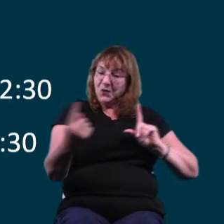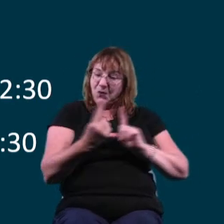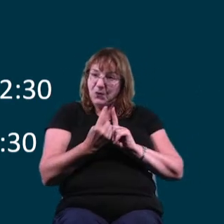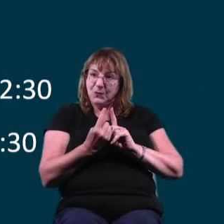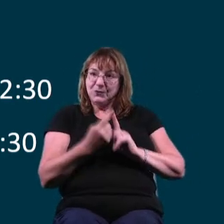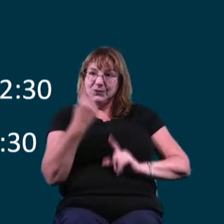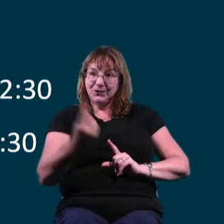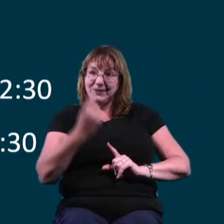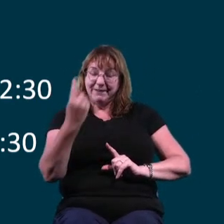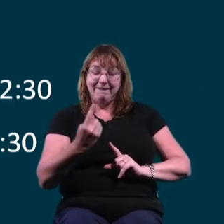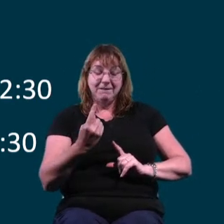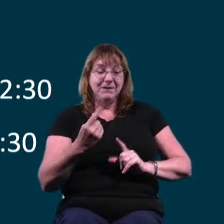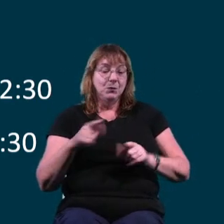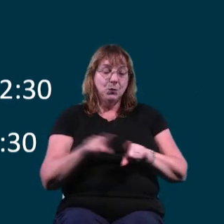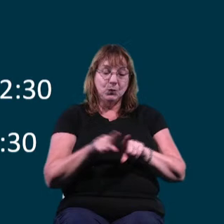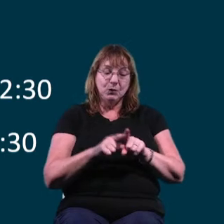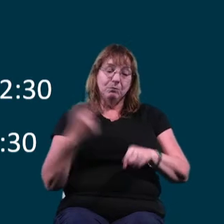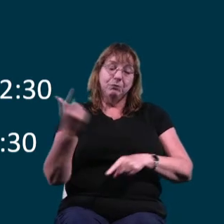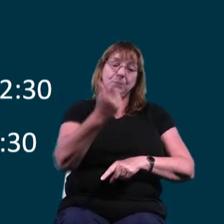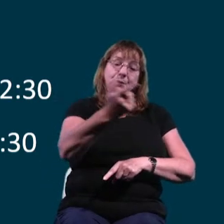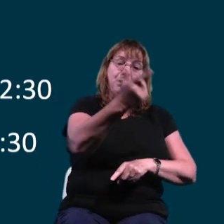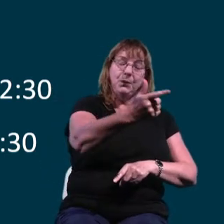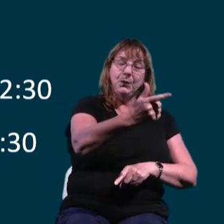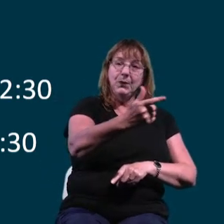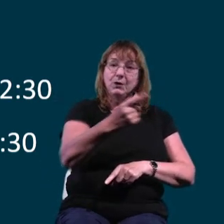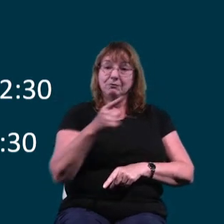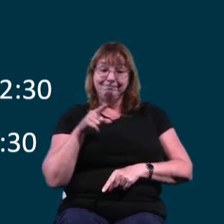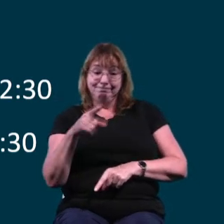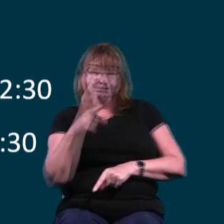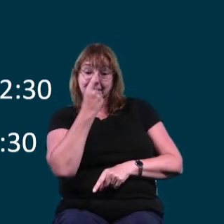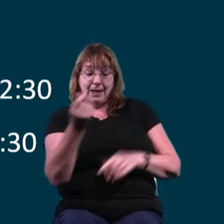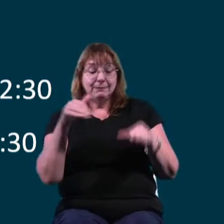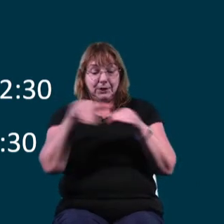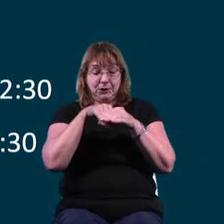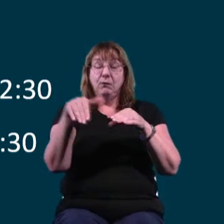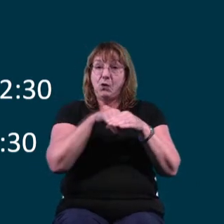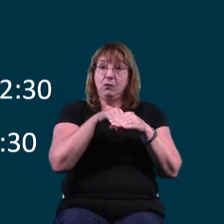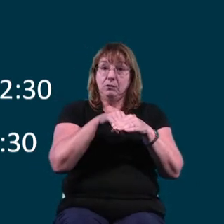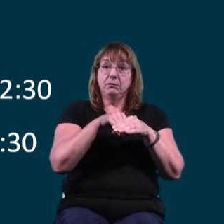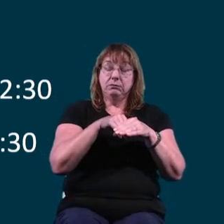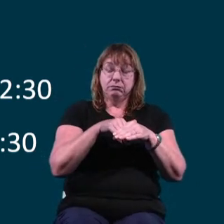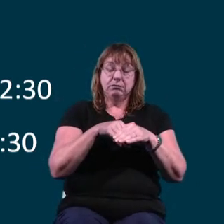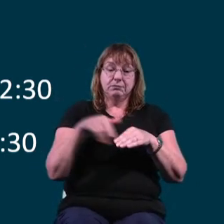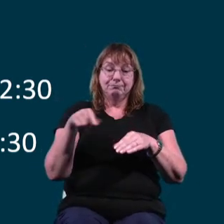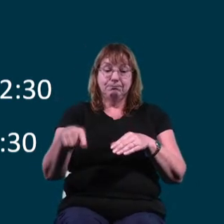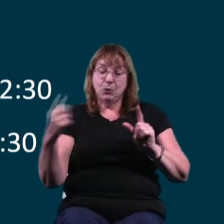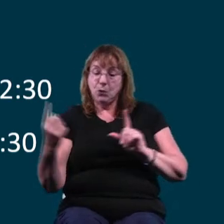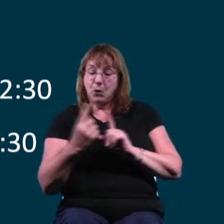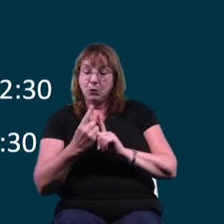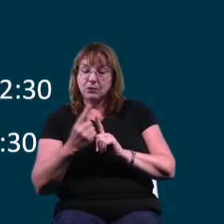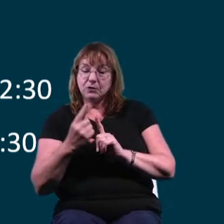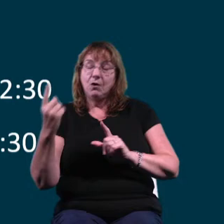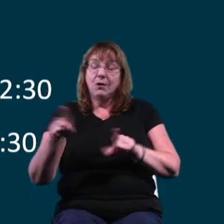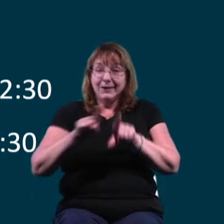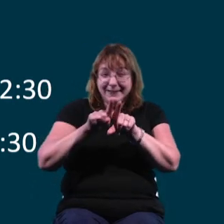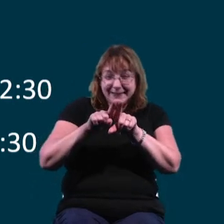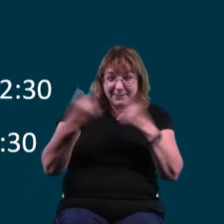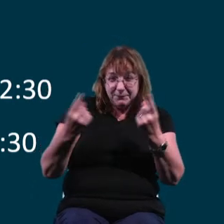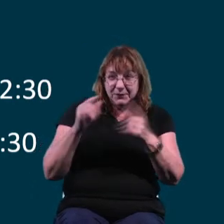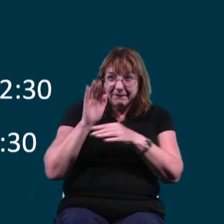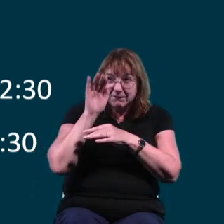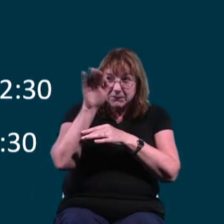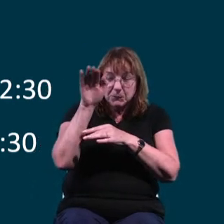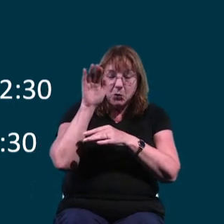afield, and see what you can do to get involved, whether that be on your doorstep or across in